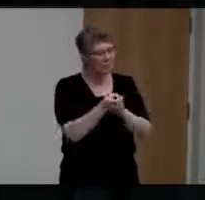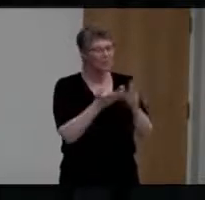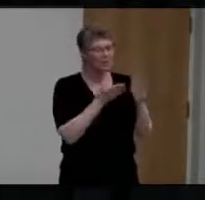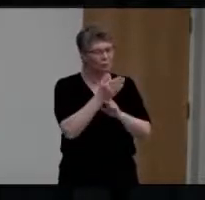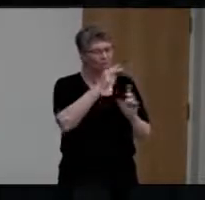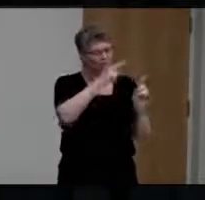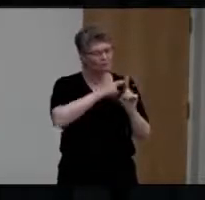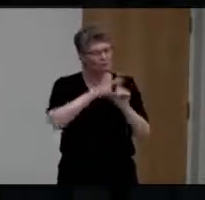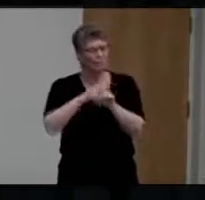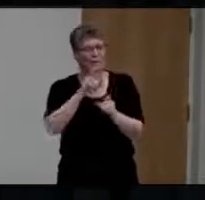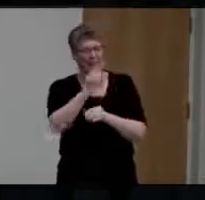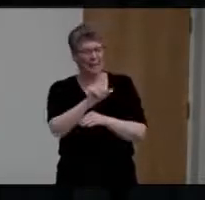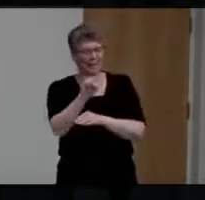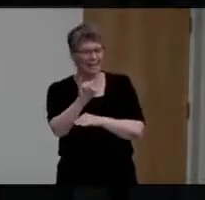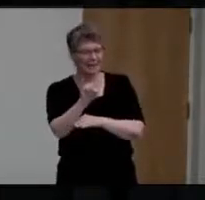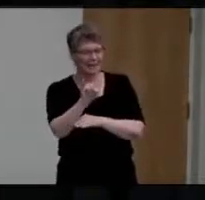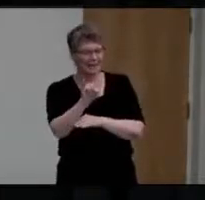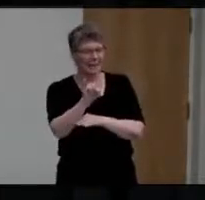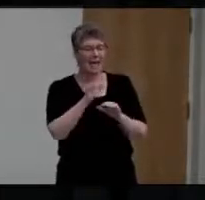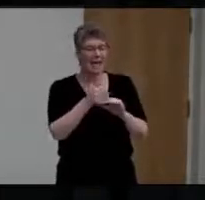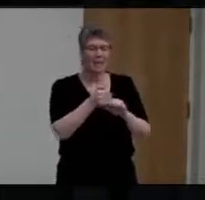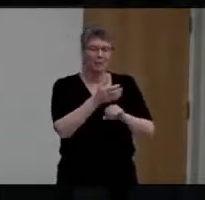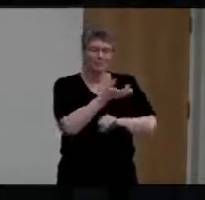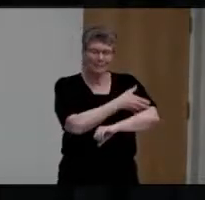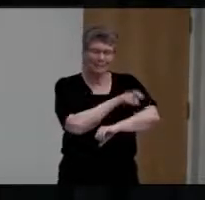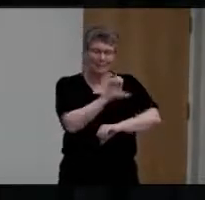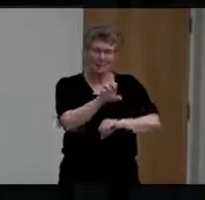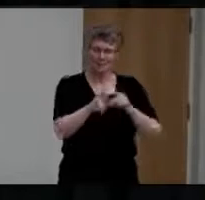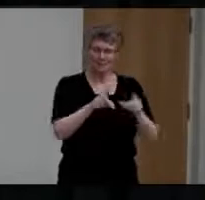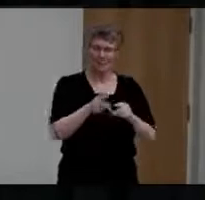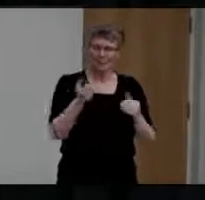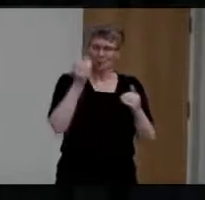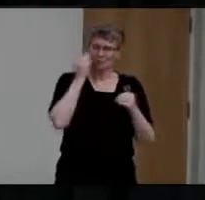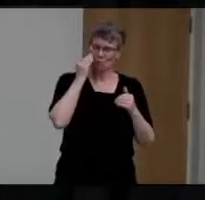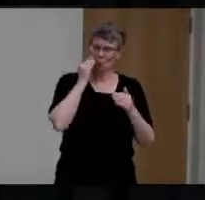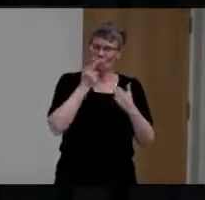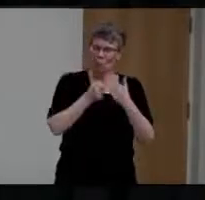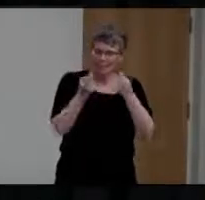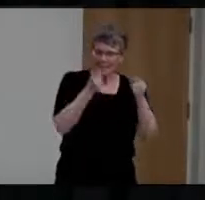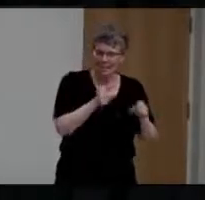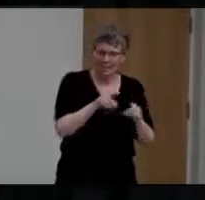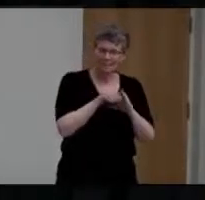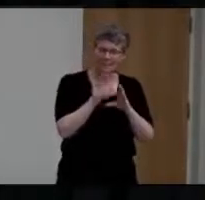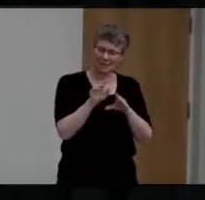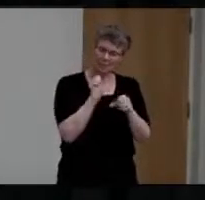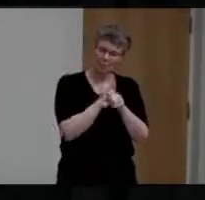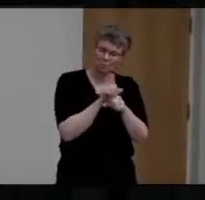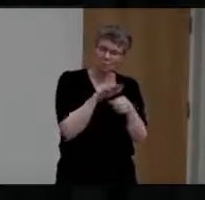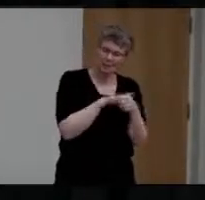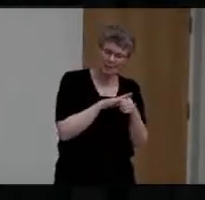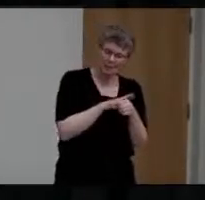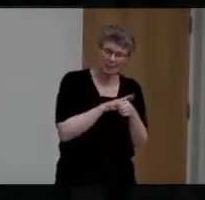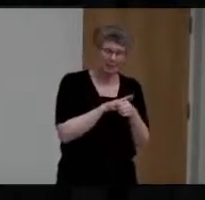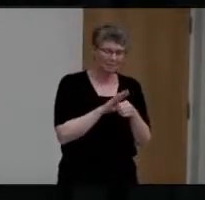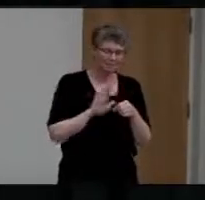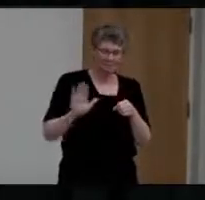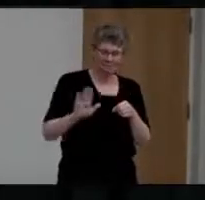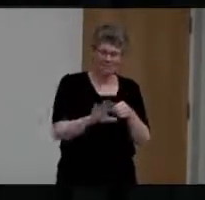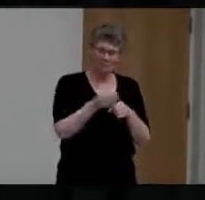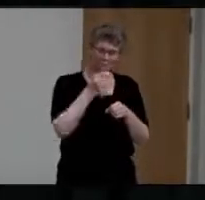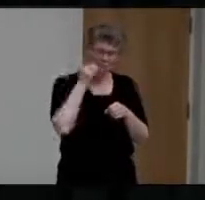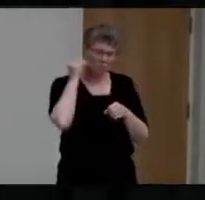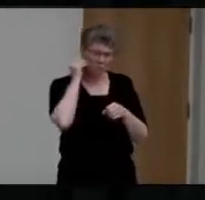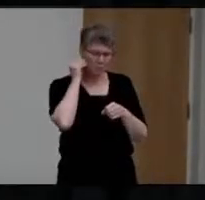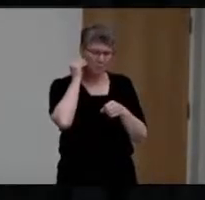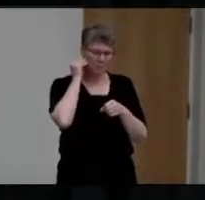we empower people to know what's going on with that in their workplaces, in their home lives, to